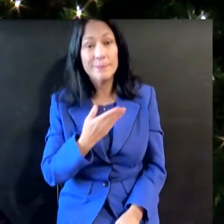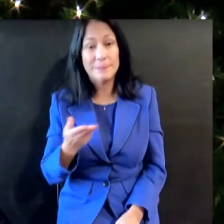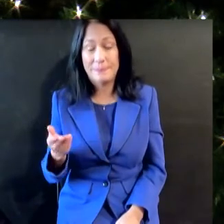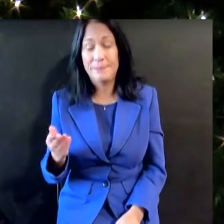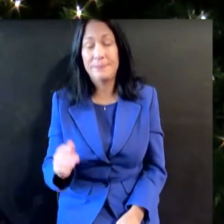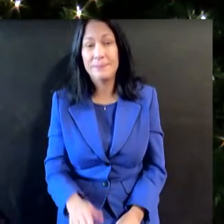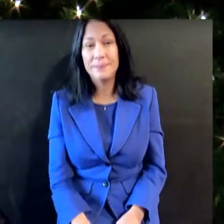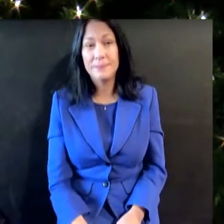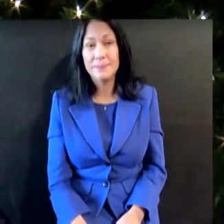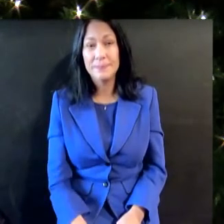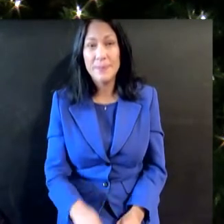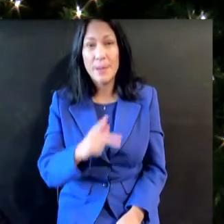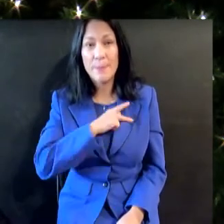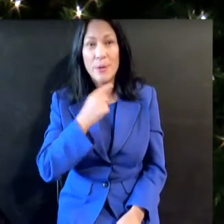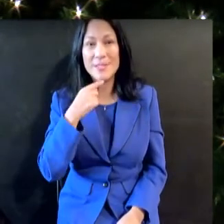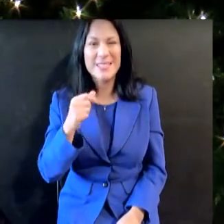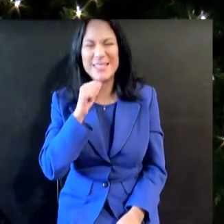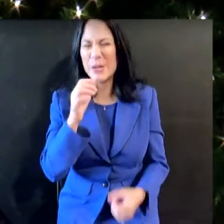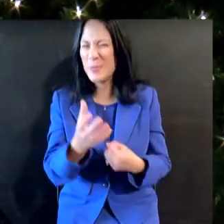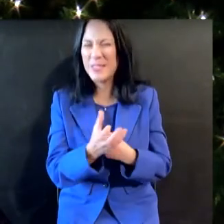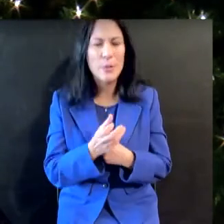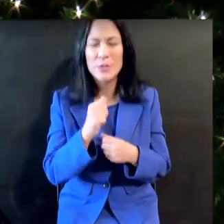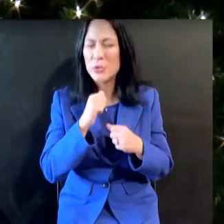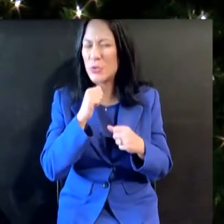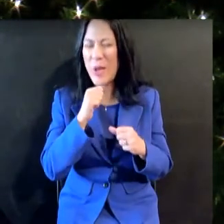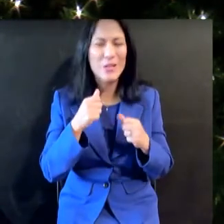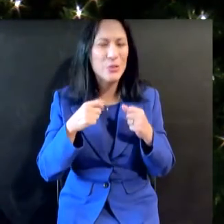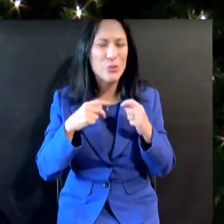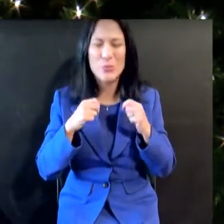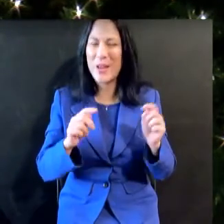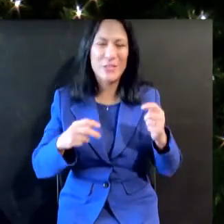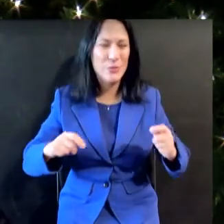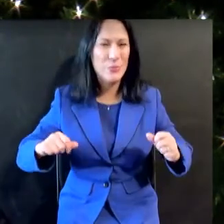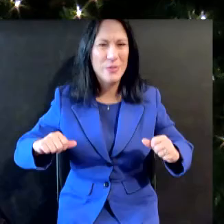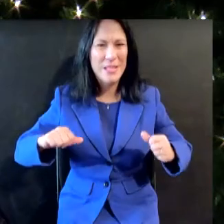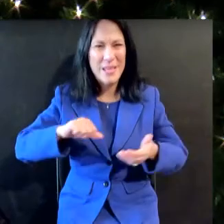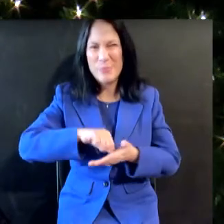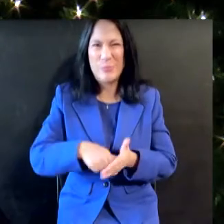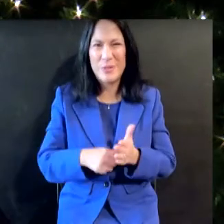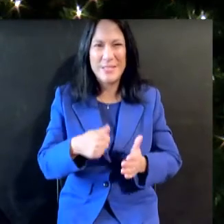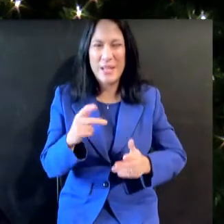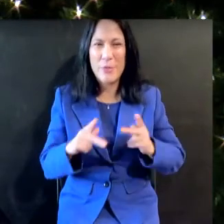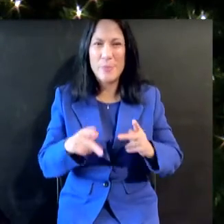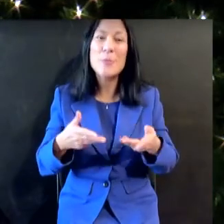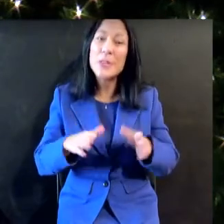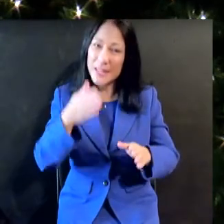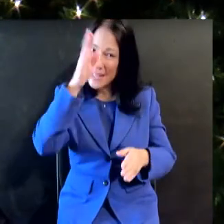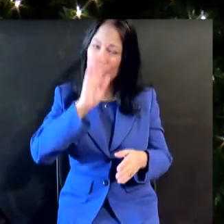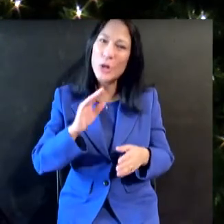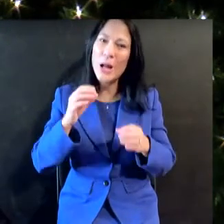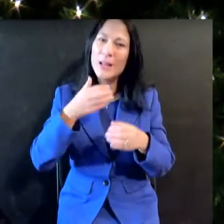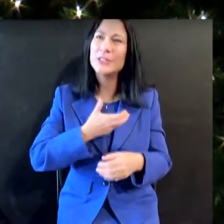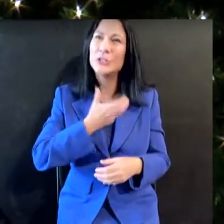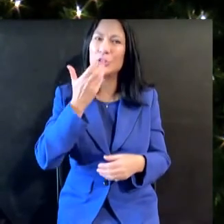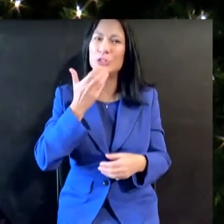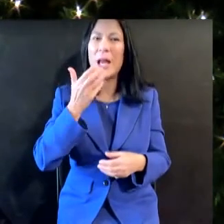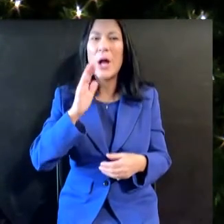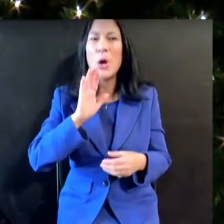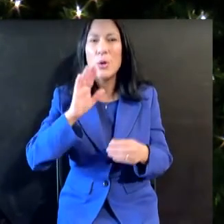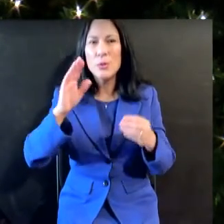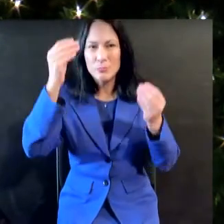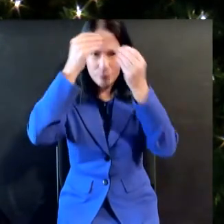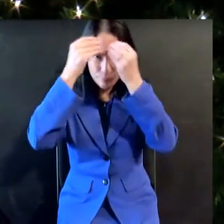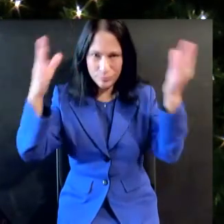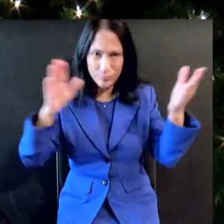That's why Paul says, don't be selfish. Don't try to impress others. Let God do that. Let God shout your praises. Let God bring you recognition. He